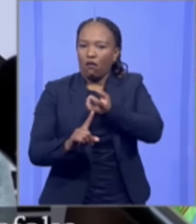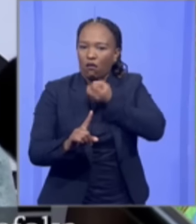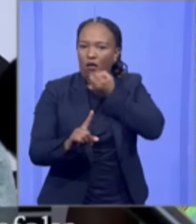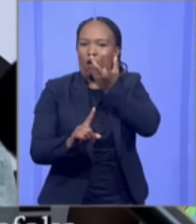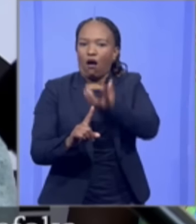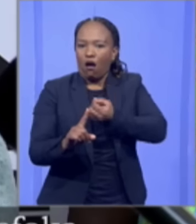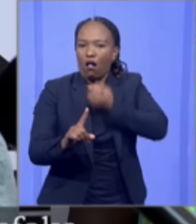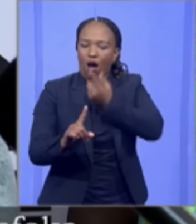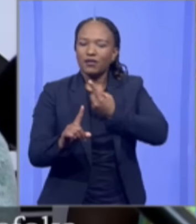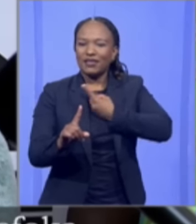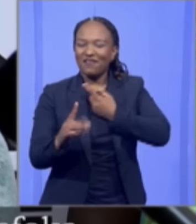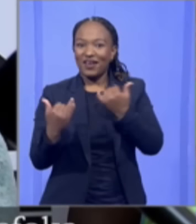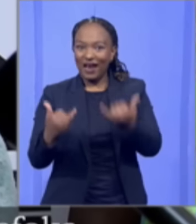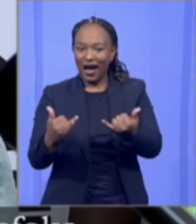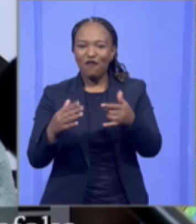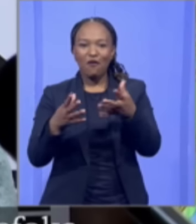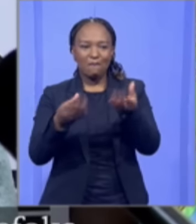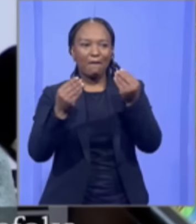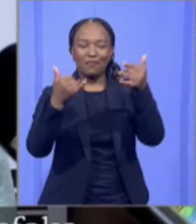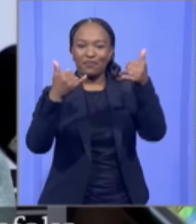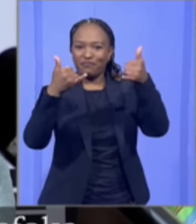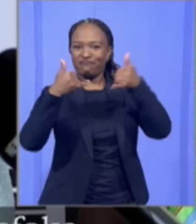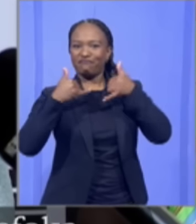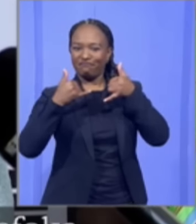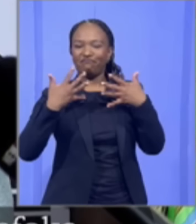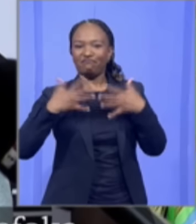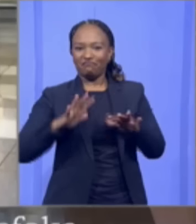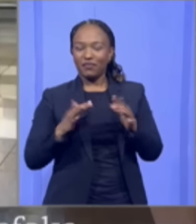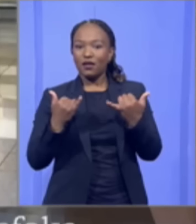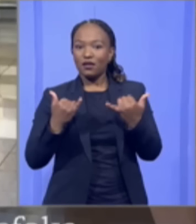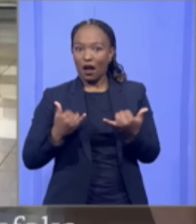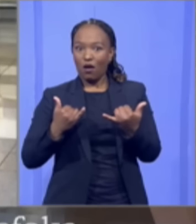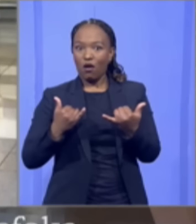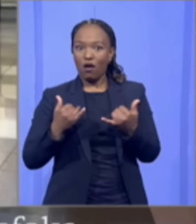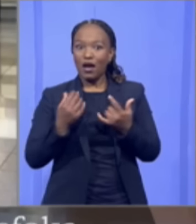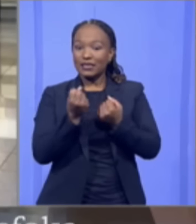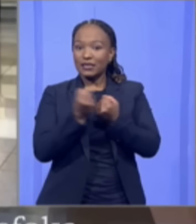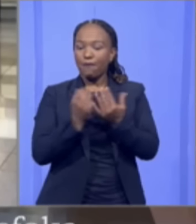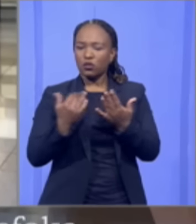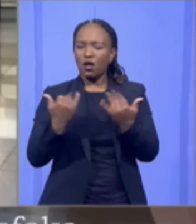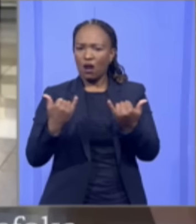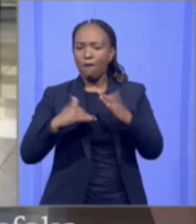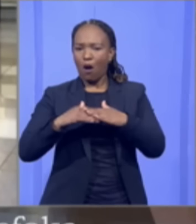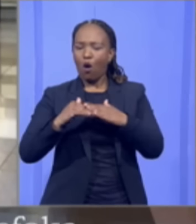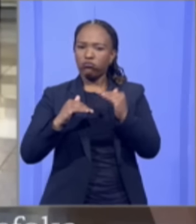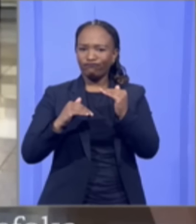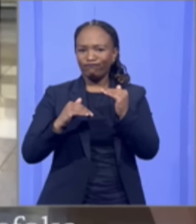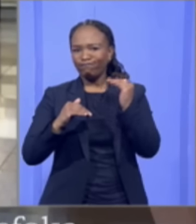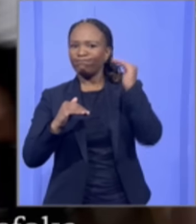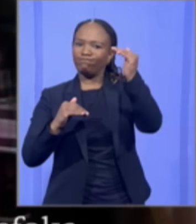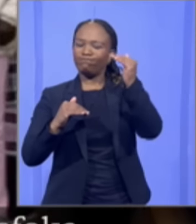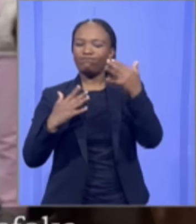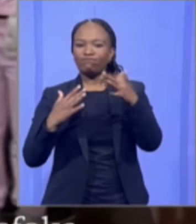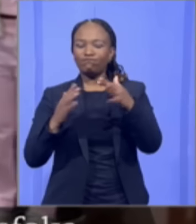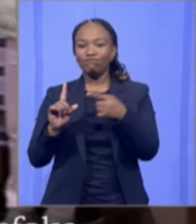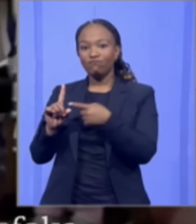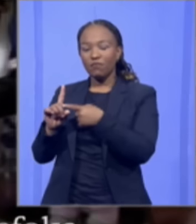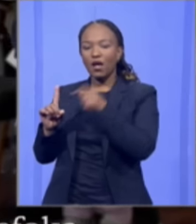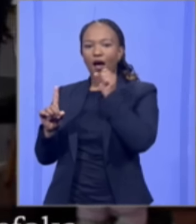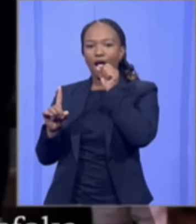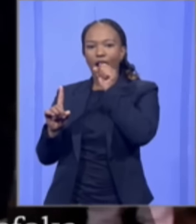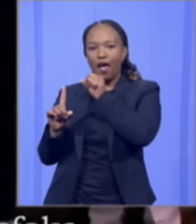back this award, and now I'm going to gig, and my price is going up. They must watch out. Seopedi seno sa Afropop series yaanong